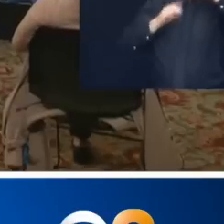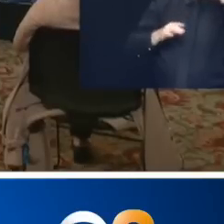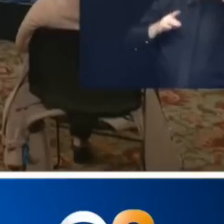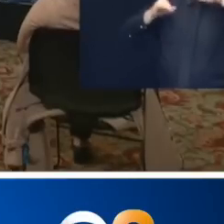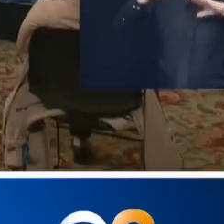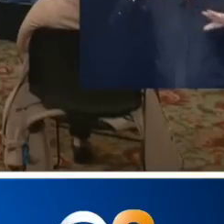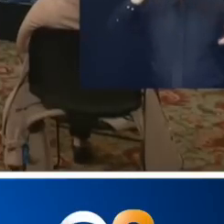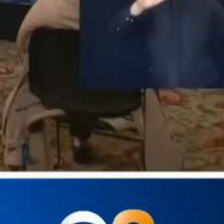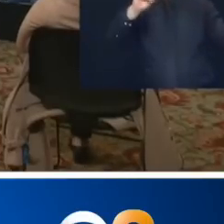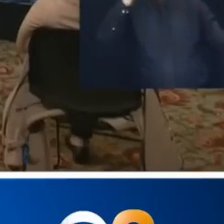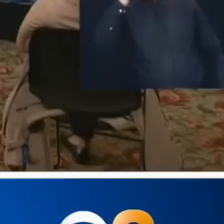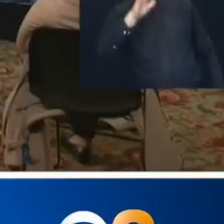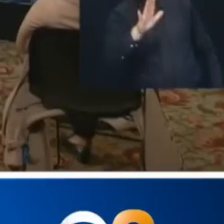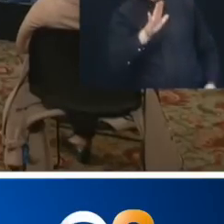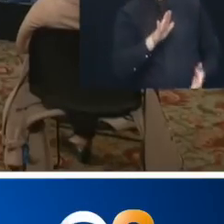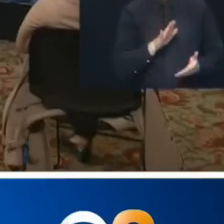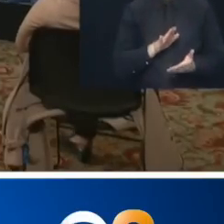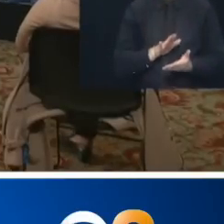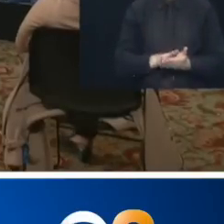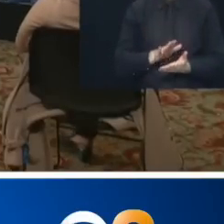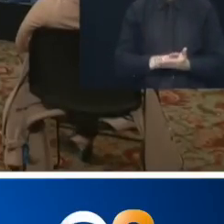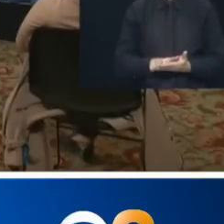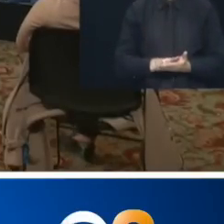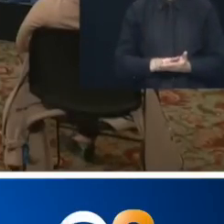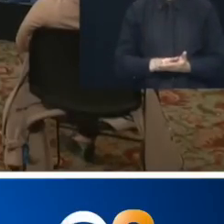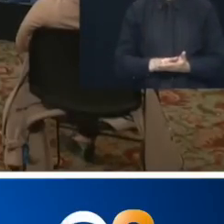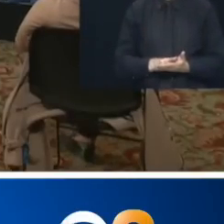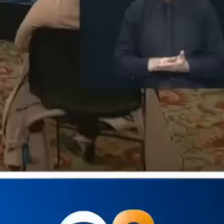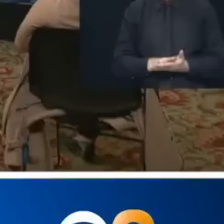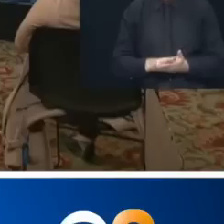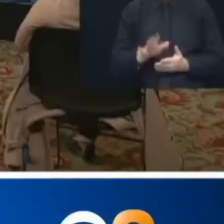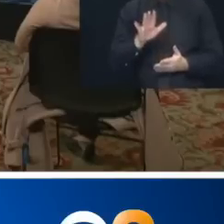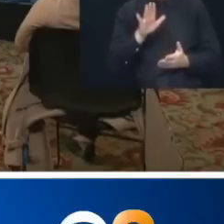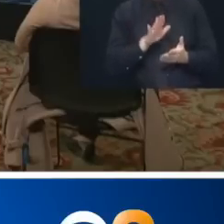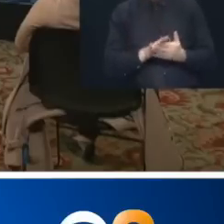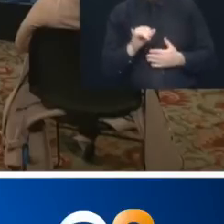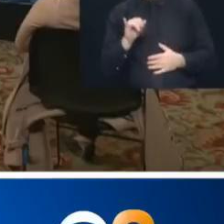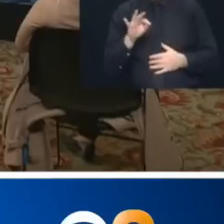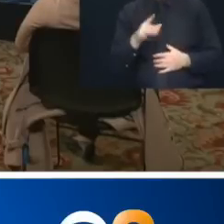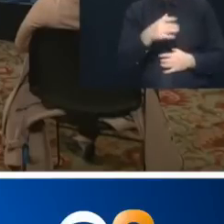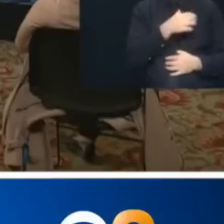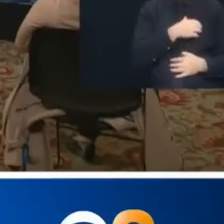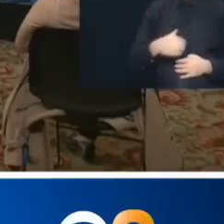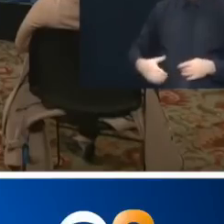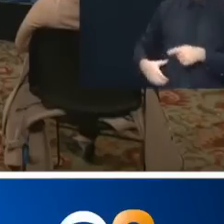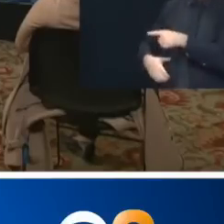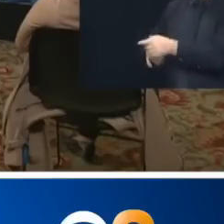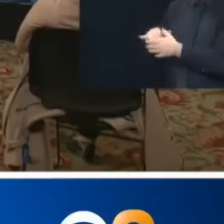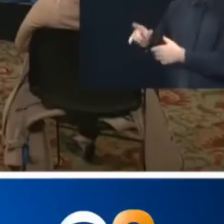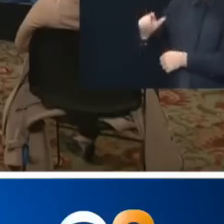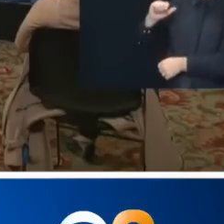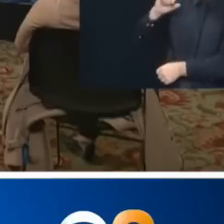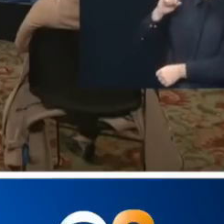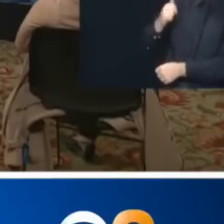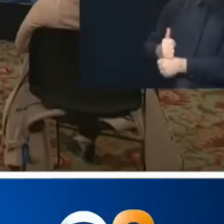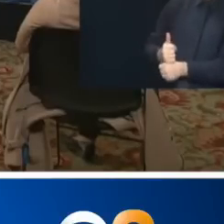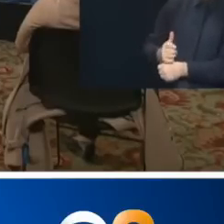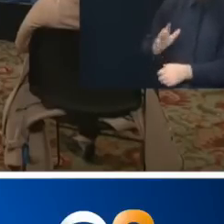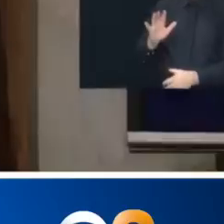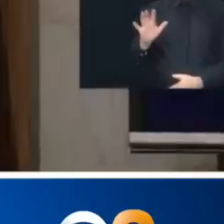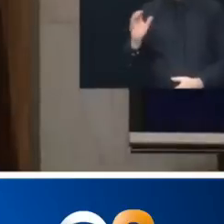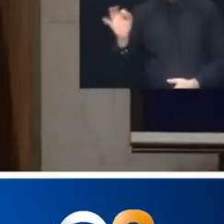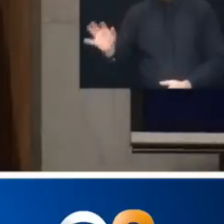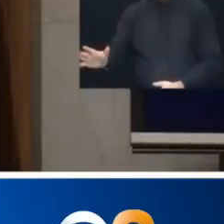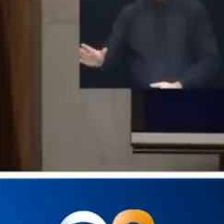Andrew Cuomo with one of these press conferences that, remember, he used to hold these quite some time ago